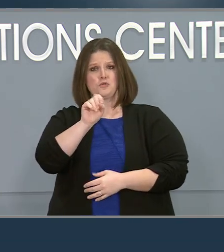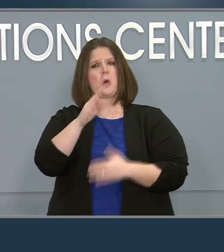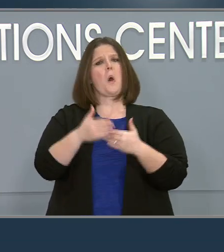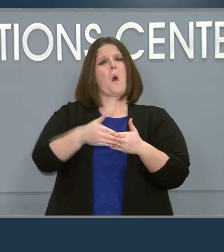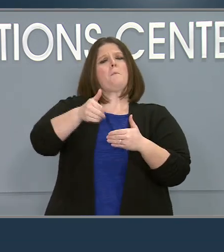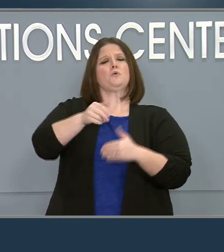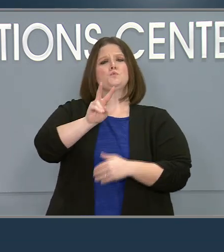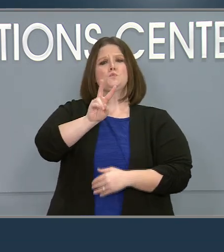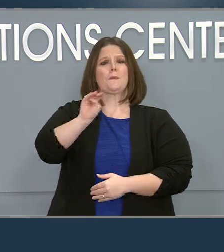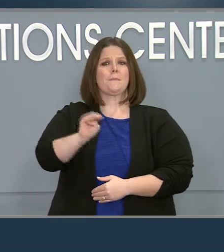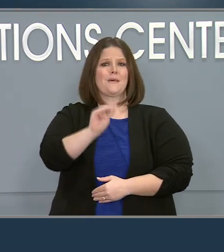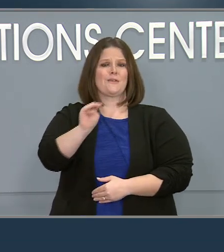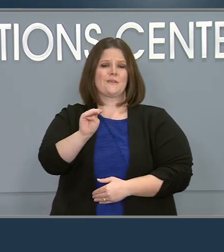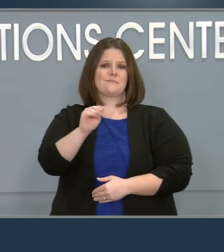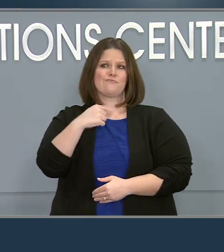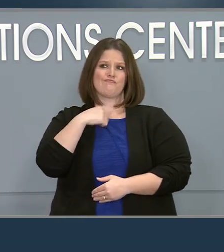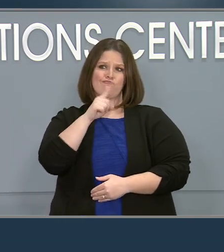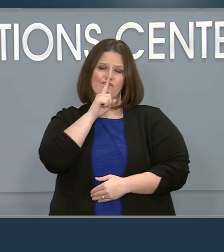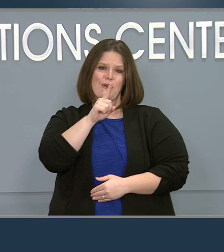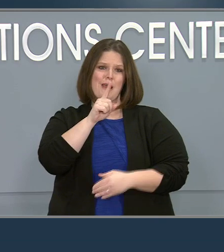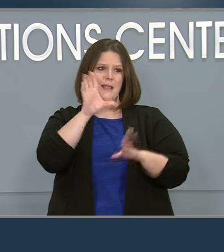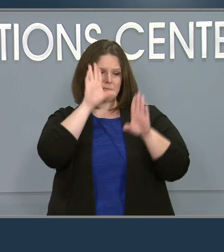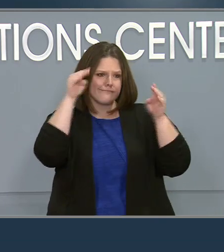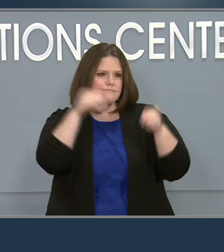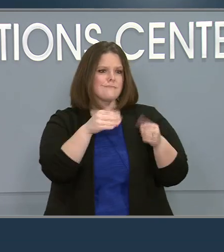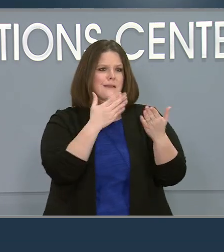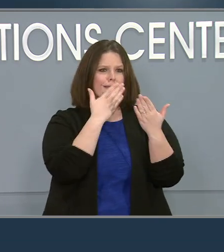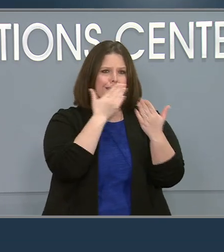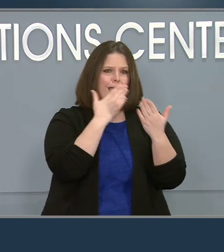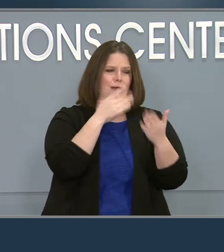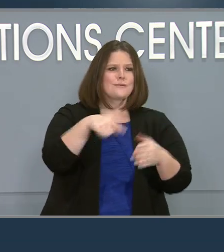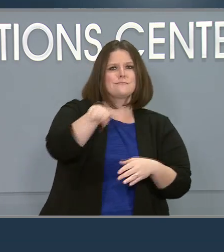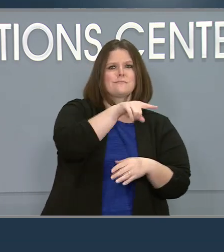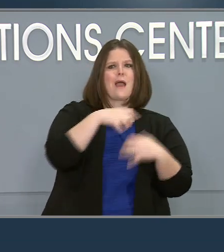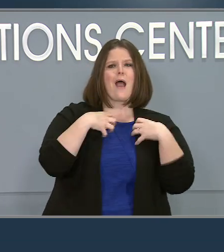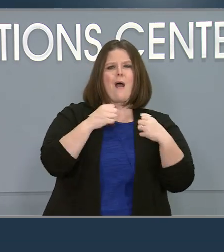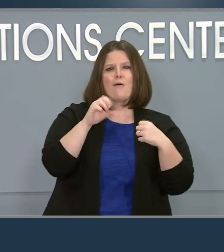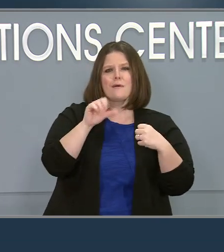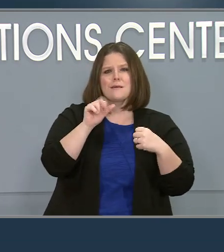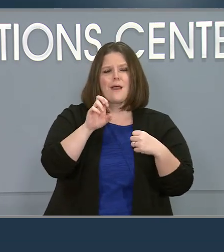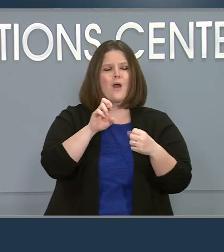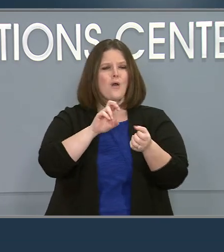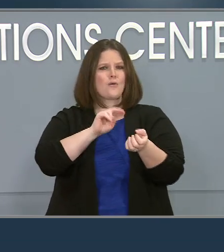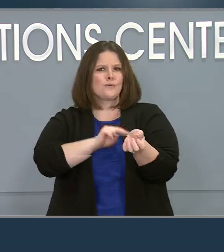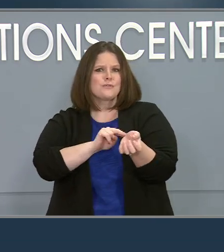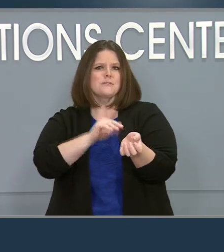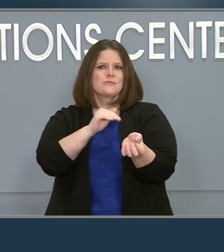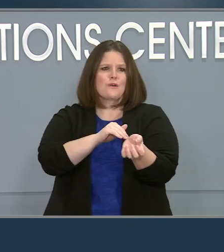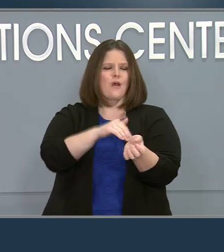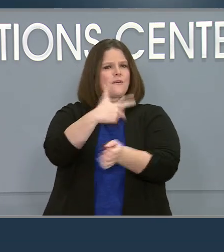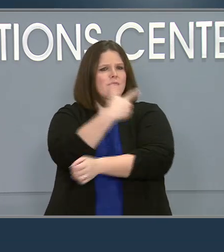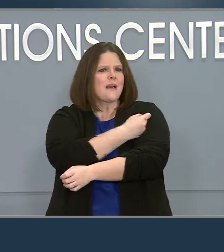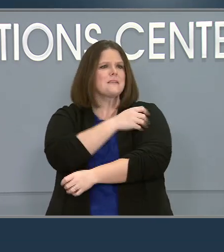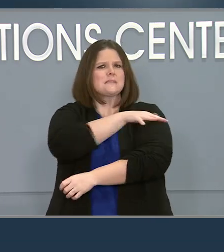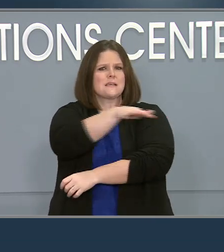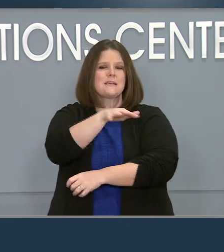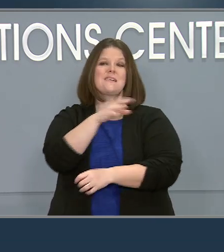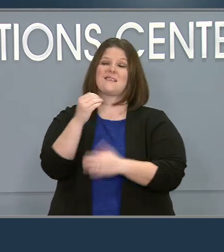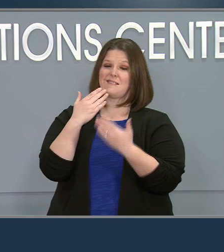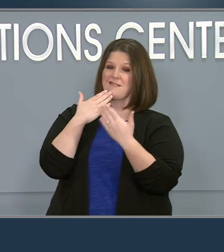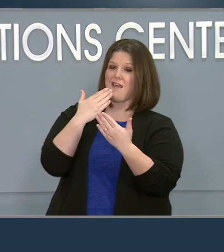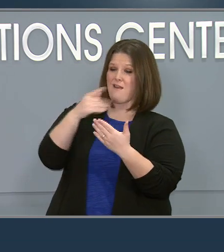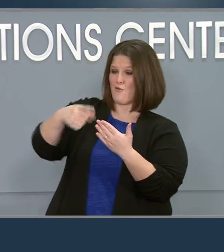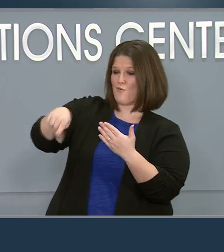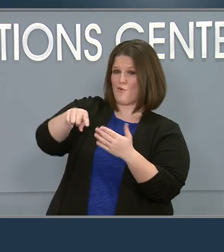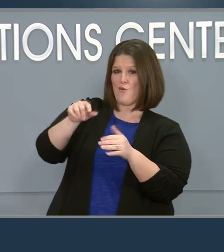the healthcare workers who've been working hard to put shots in arms, and the millions of North Carolinians who got vaccinated to